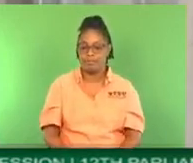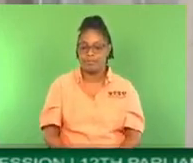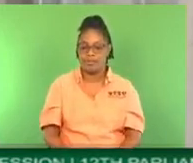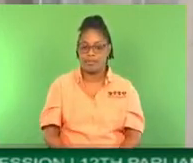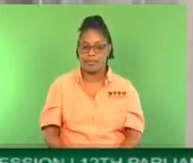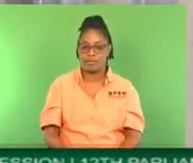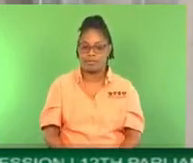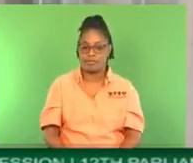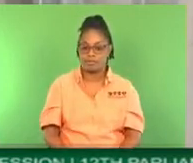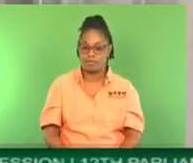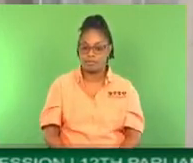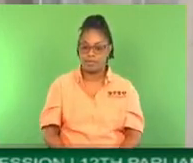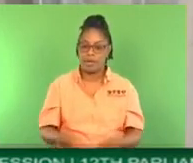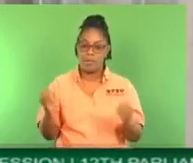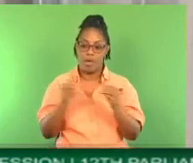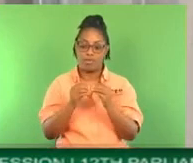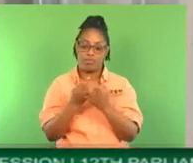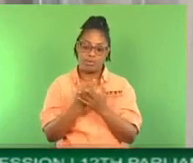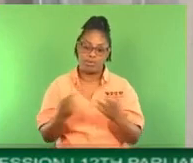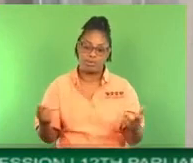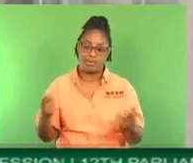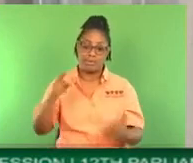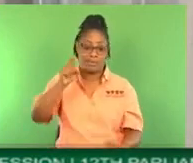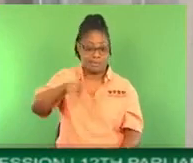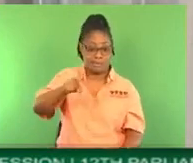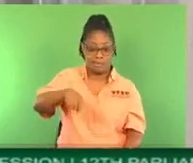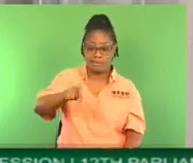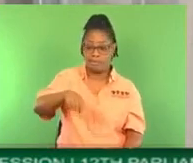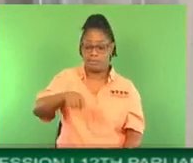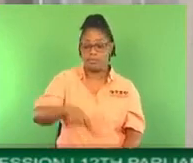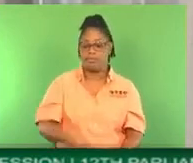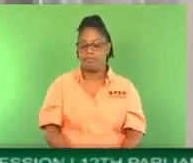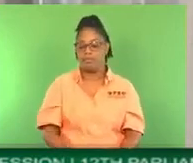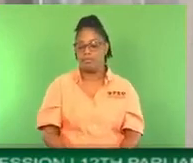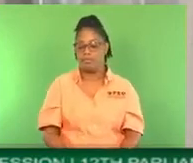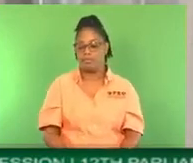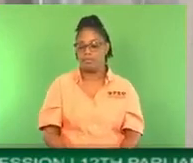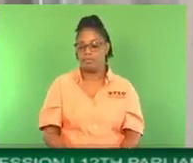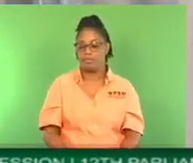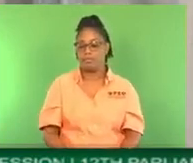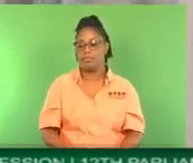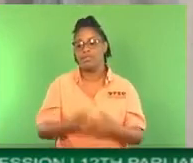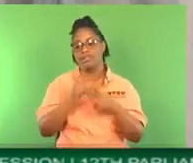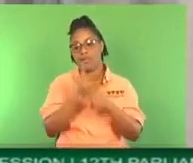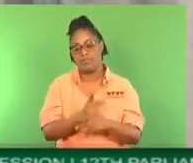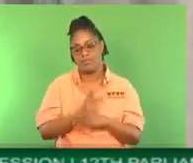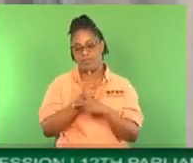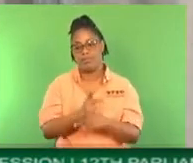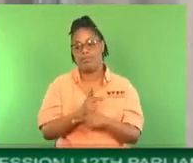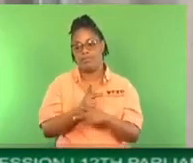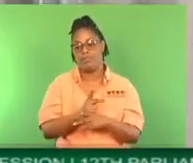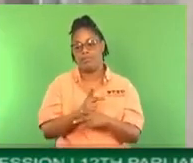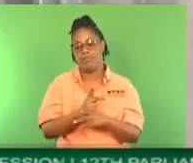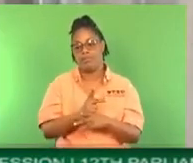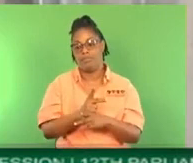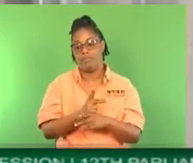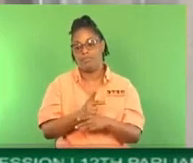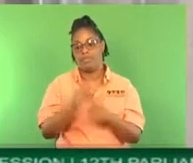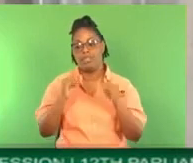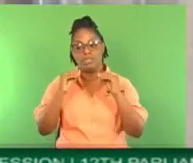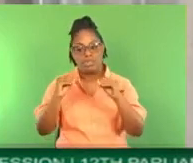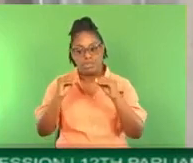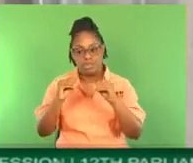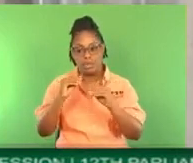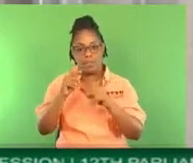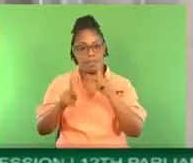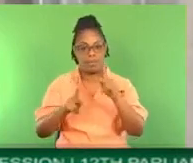More resources are needed to make diagnosis, therapy, and education of persons with special needs